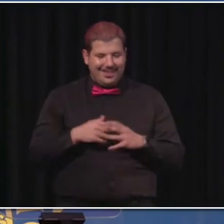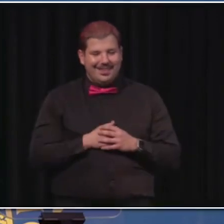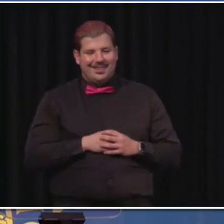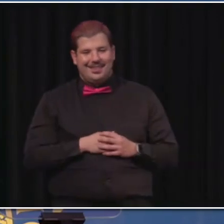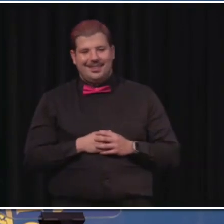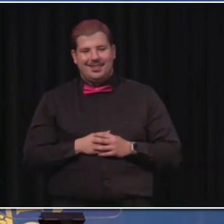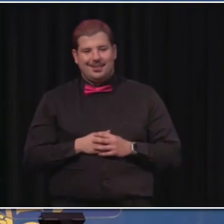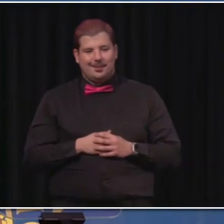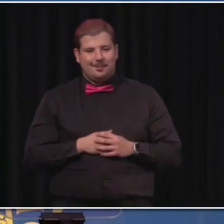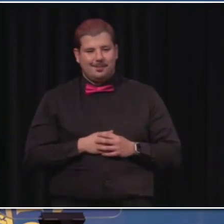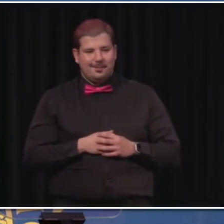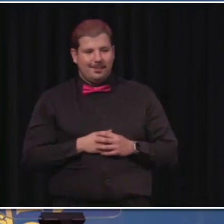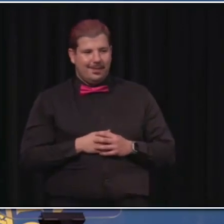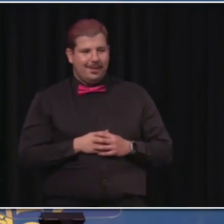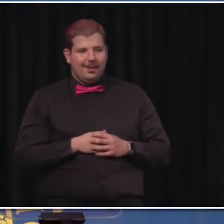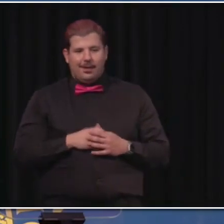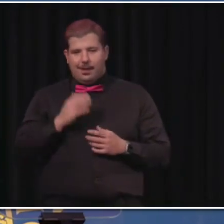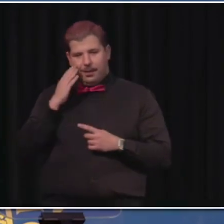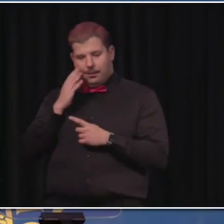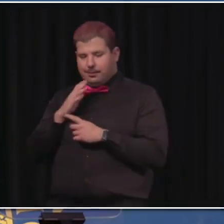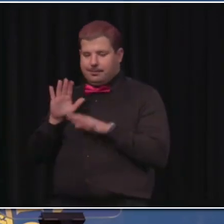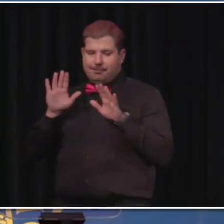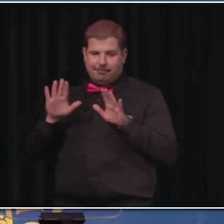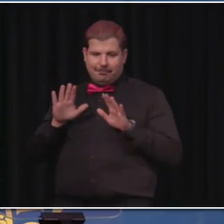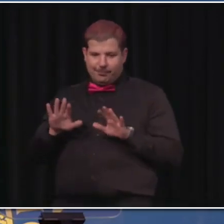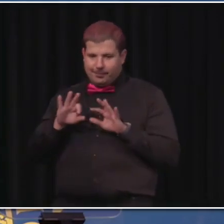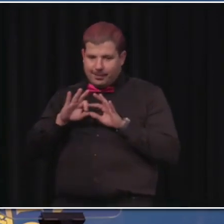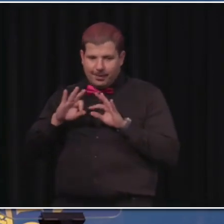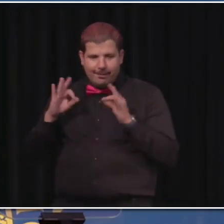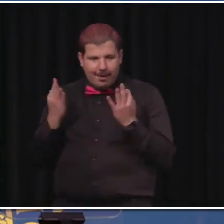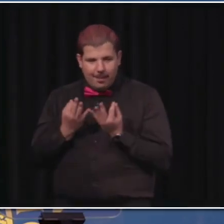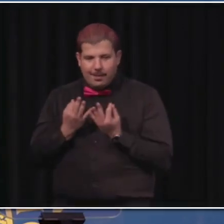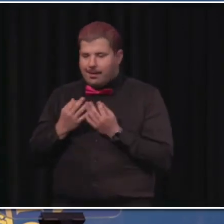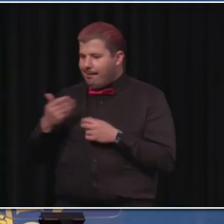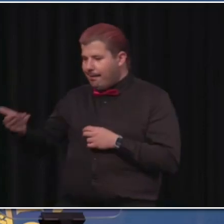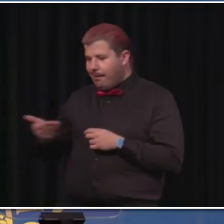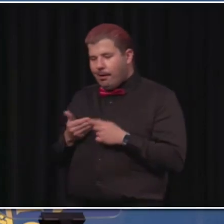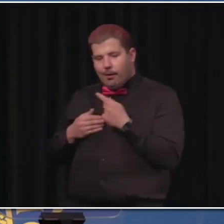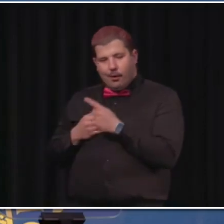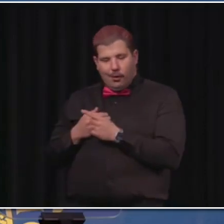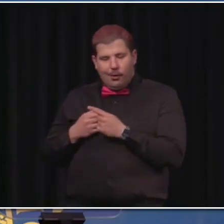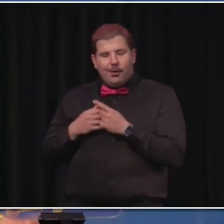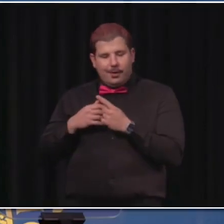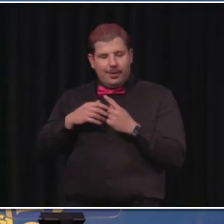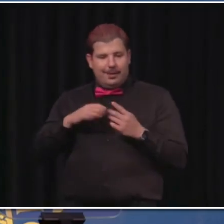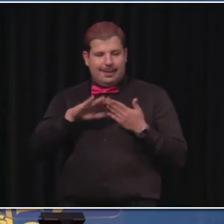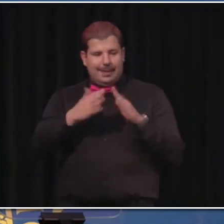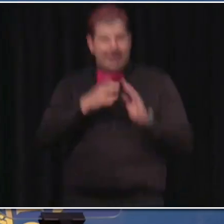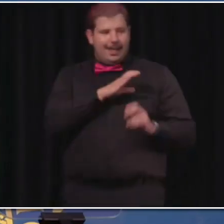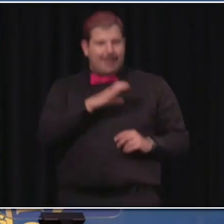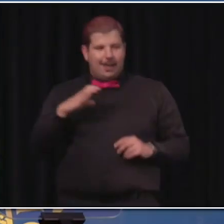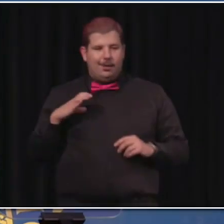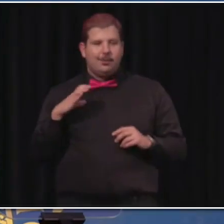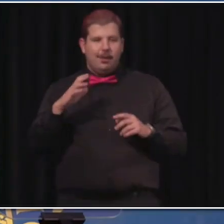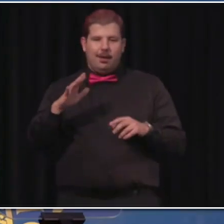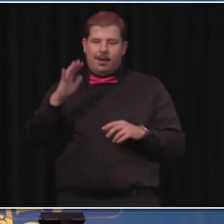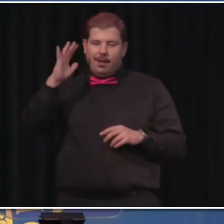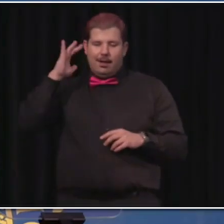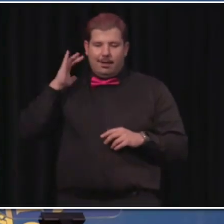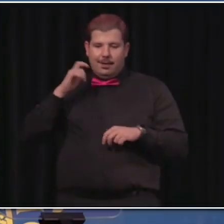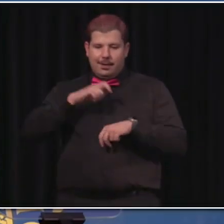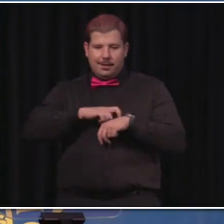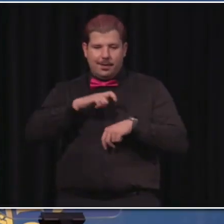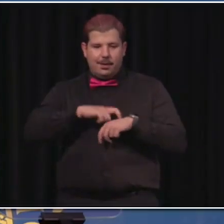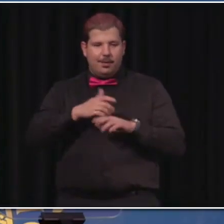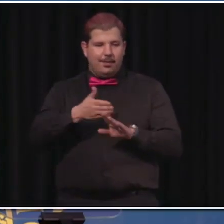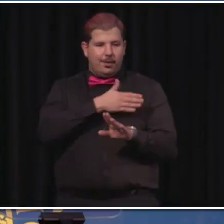knew that she was of great stock, and I hired her when I was on the San Diego City Council a long time ago, before this part of